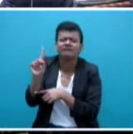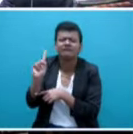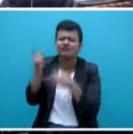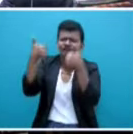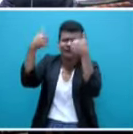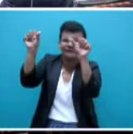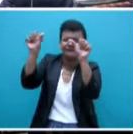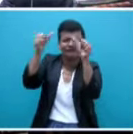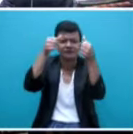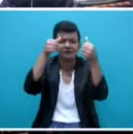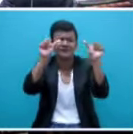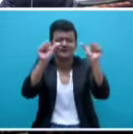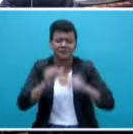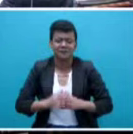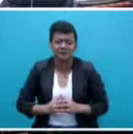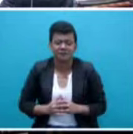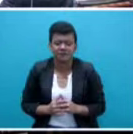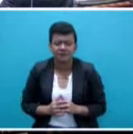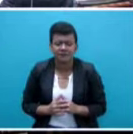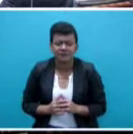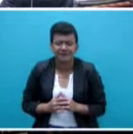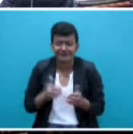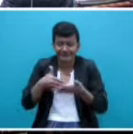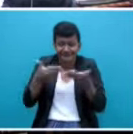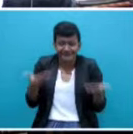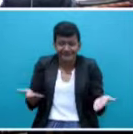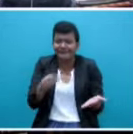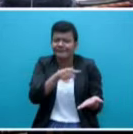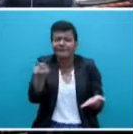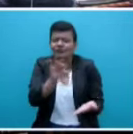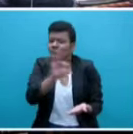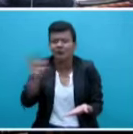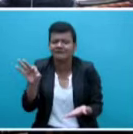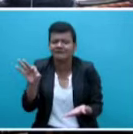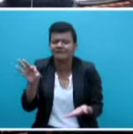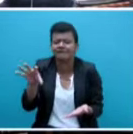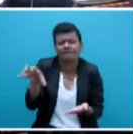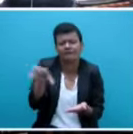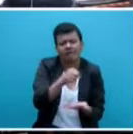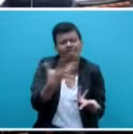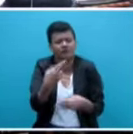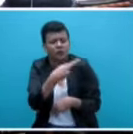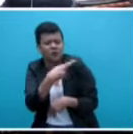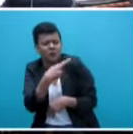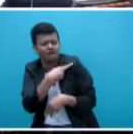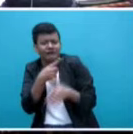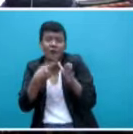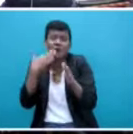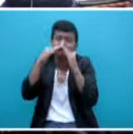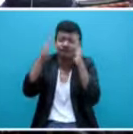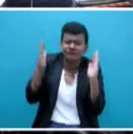people, on the contrary, Mr. Speaker, sir, it does not take away the role of this august House, which is to make and pass